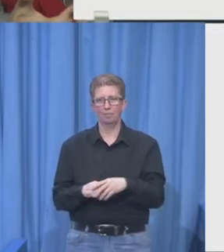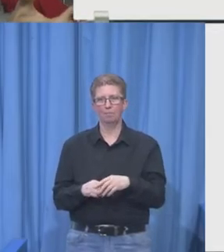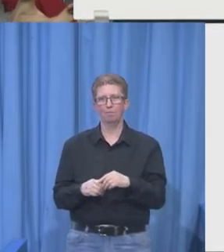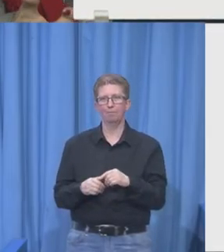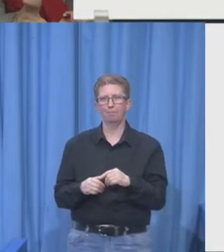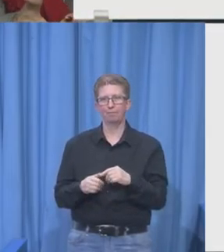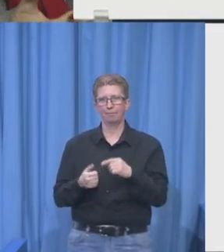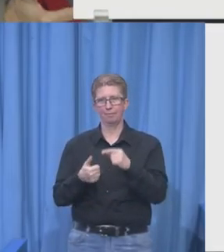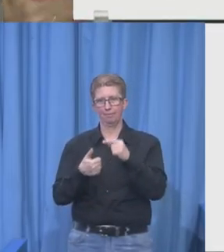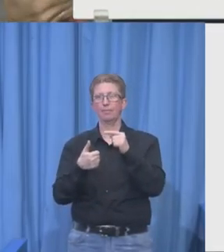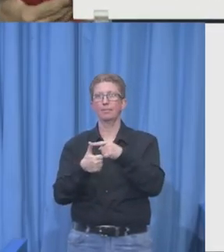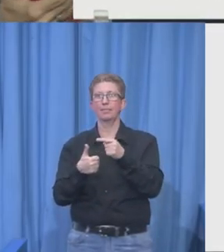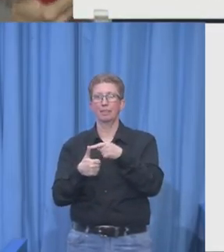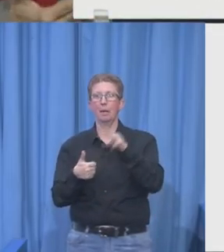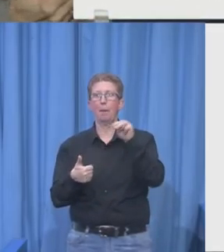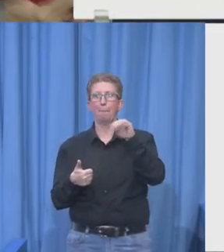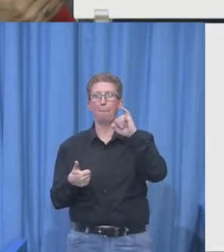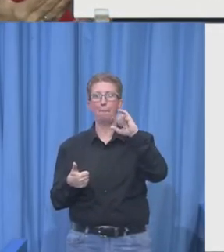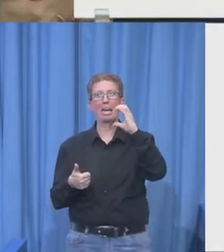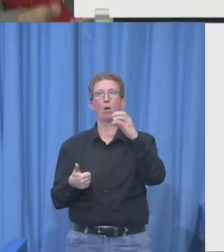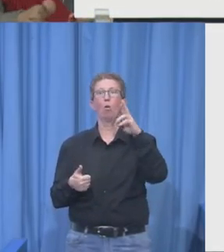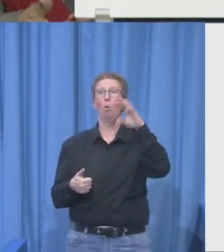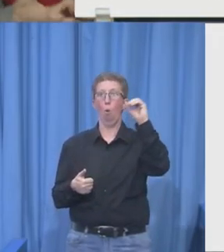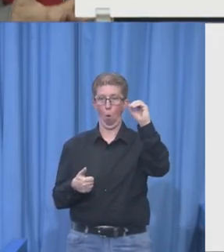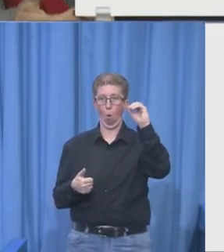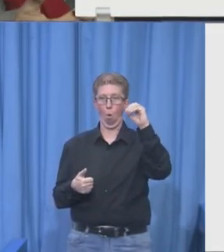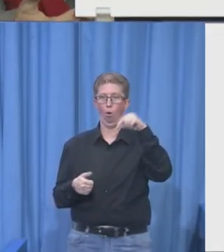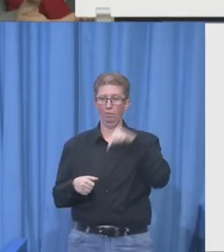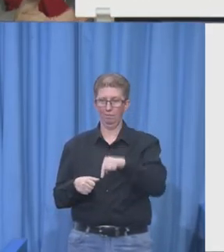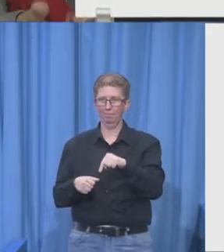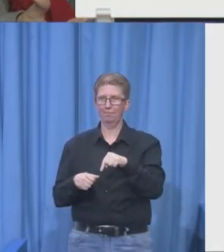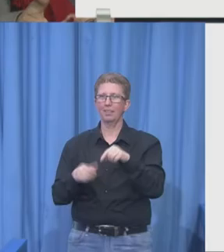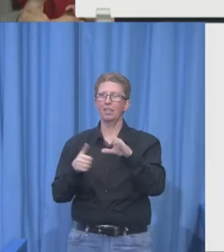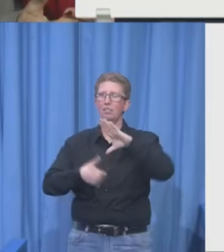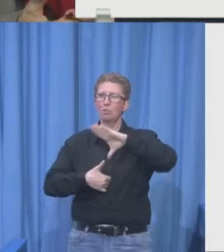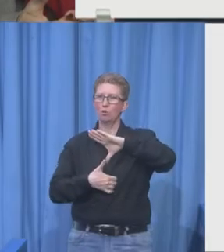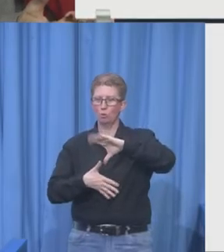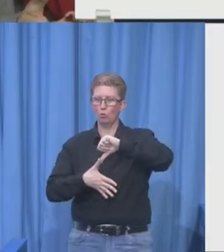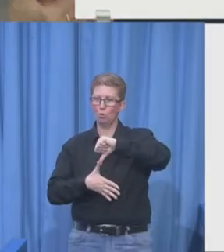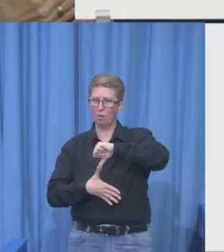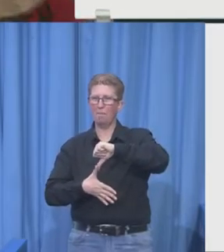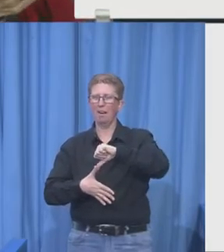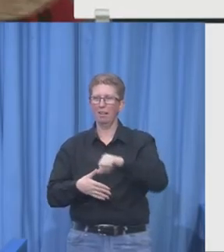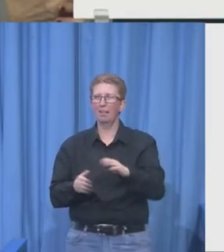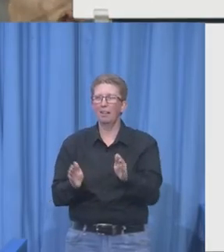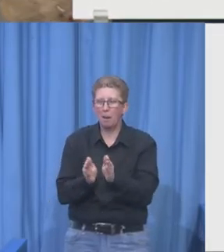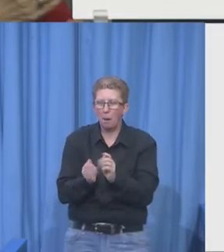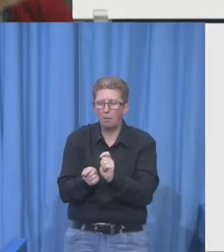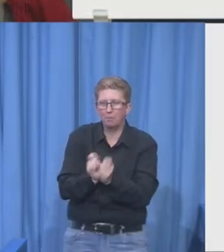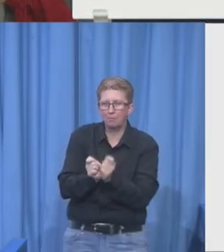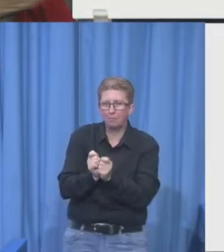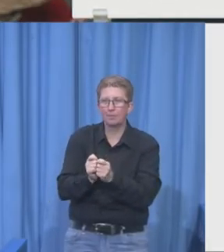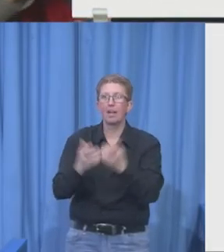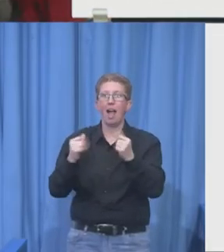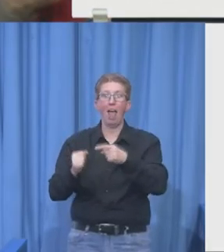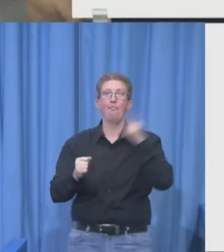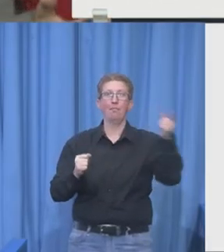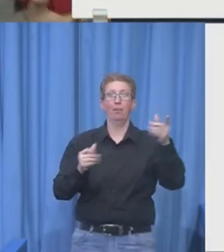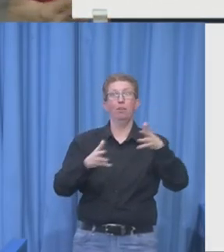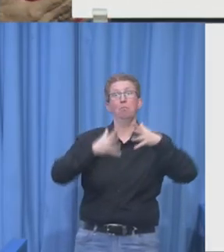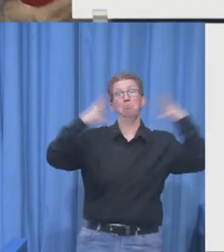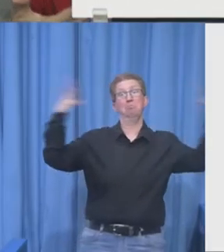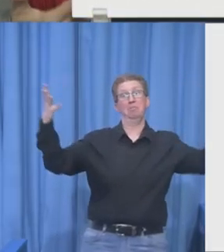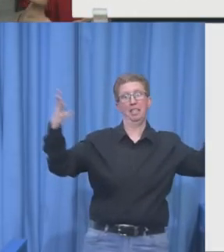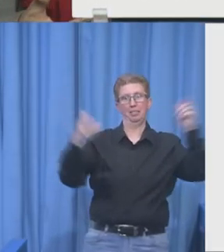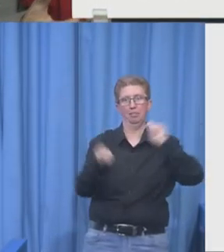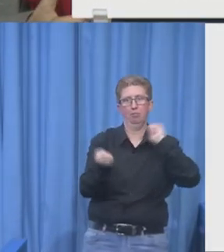measuring social impact. This morning somebody was saying, and I totally agree with her, that sometimes you don't have to measure. There are certain things that